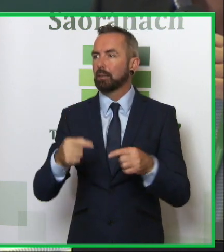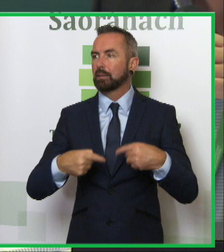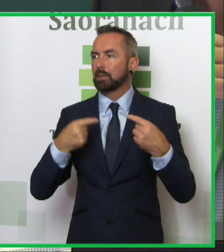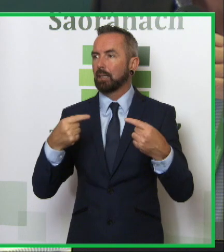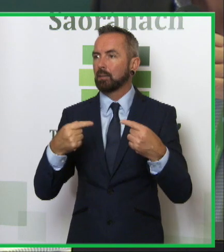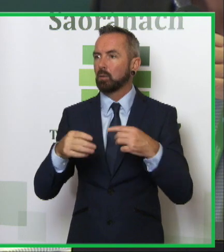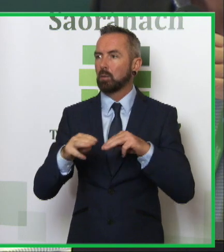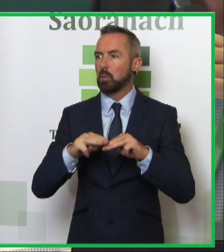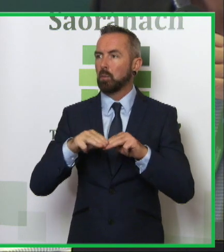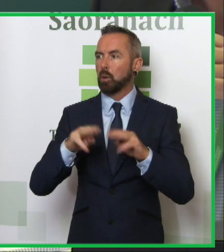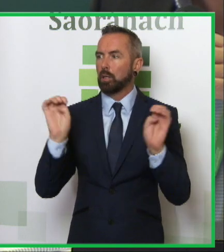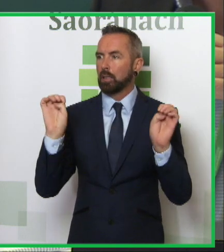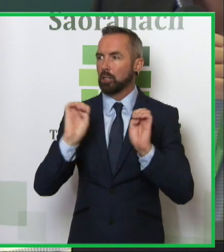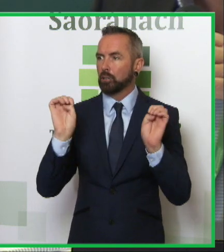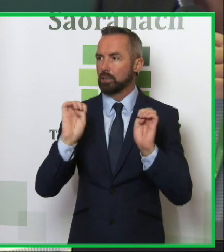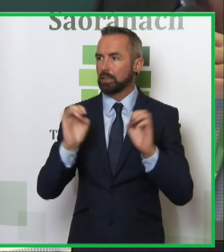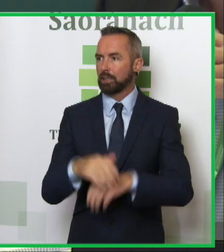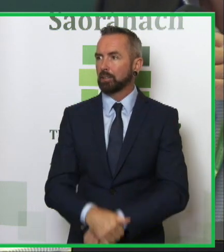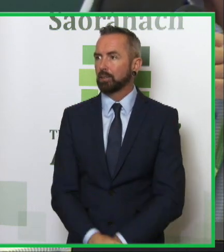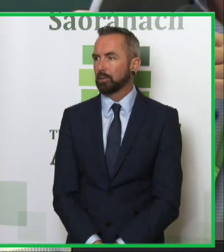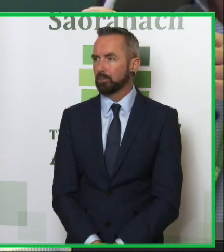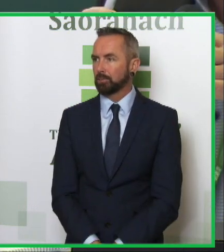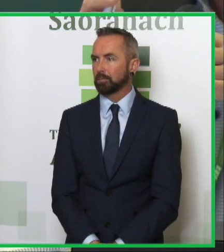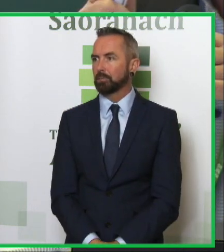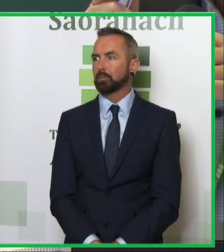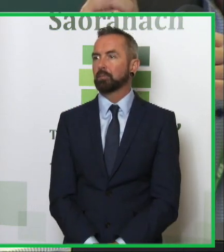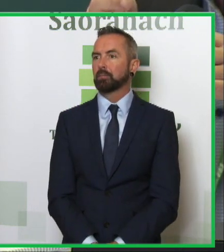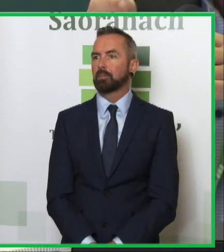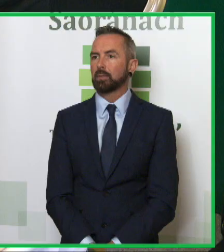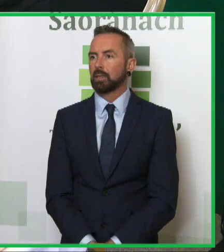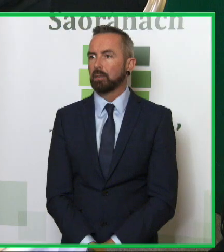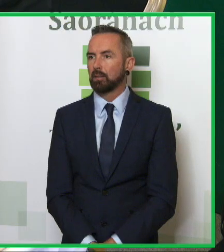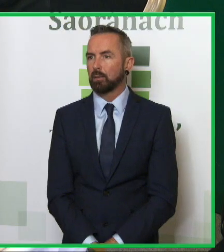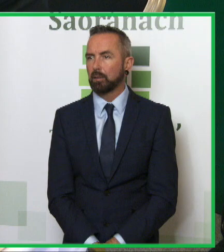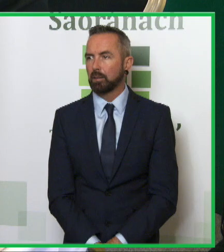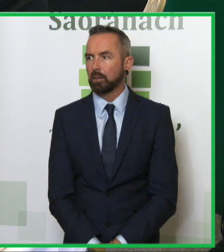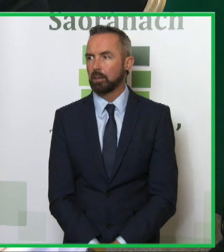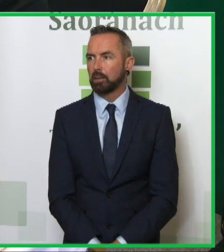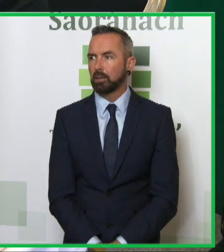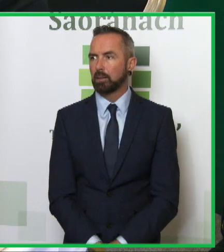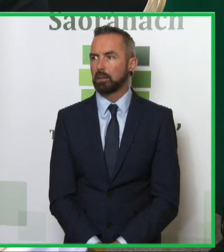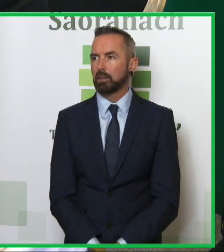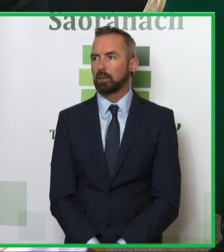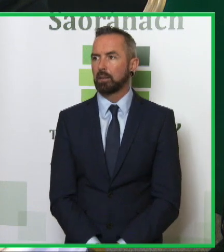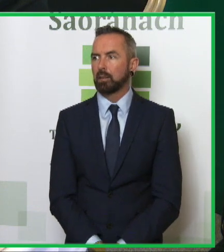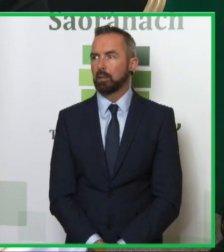greater urgency and greater prominence and so on. Sorry, I know Rebecca was trying to get in on table 8. Yeah, just a very quick point I'd